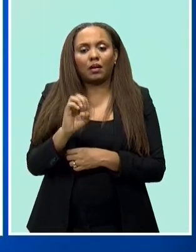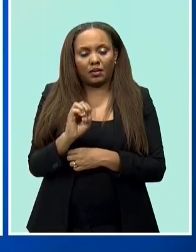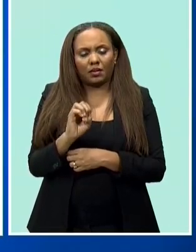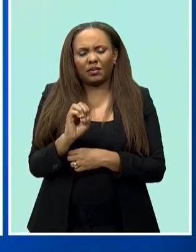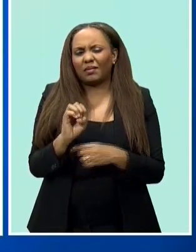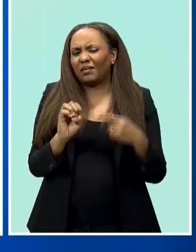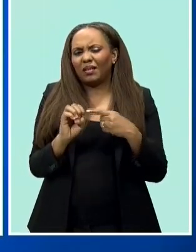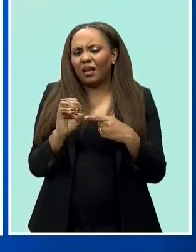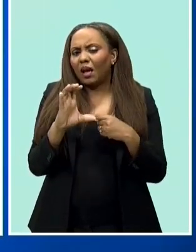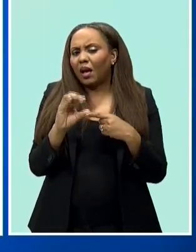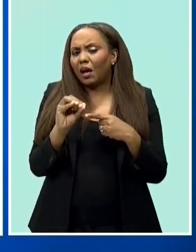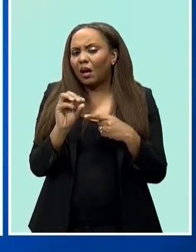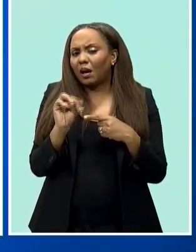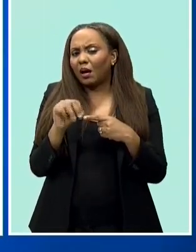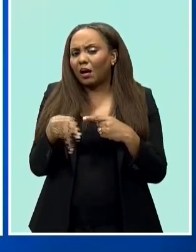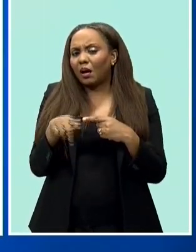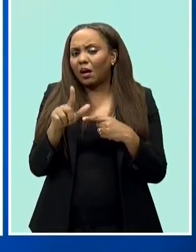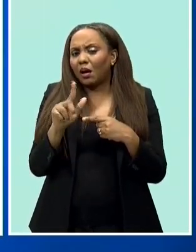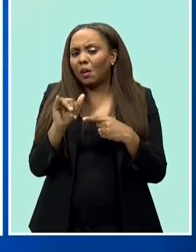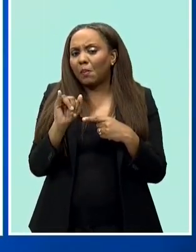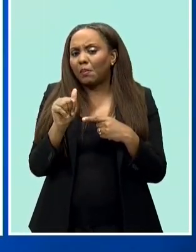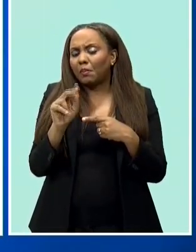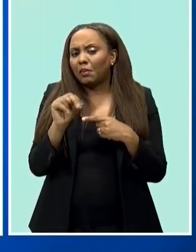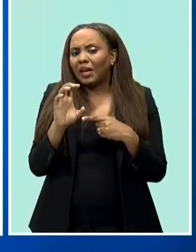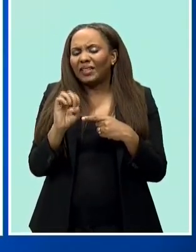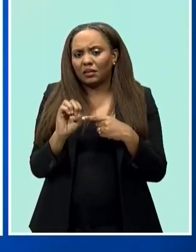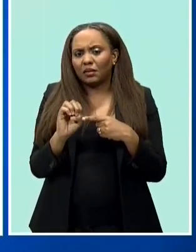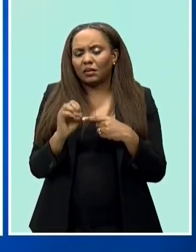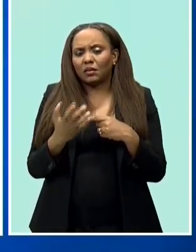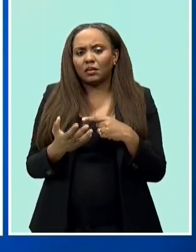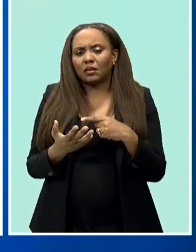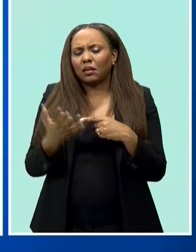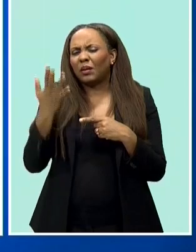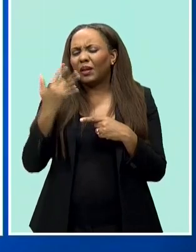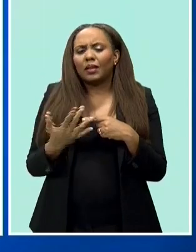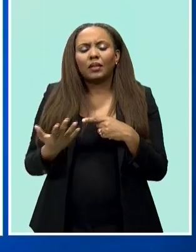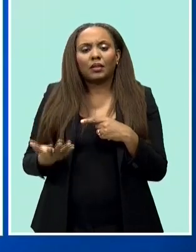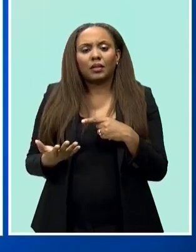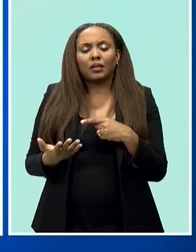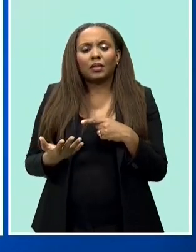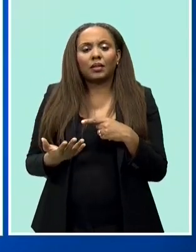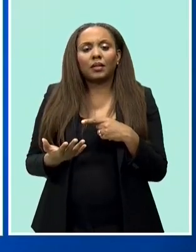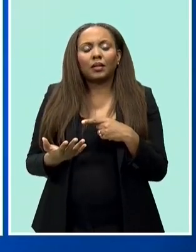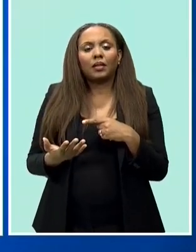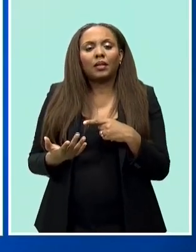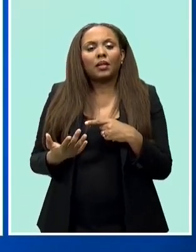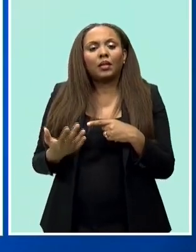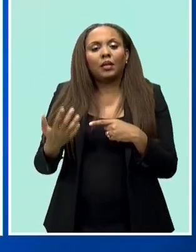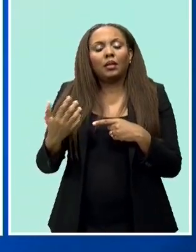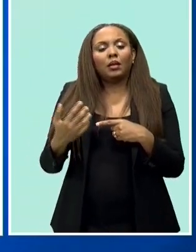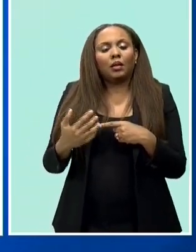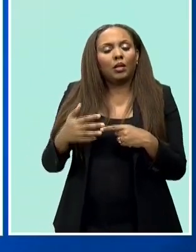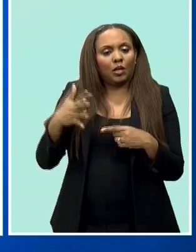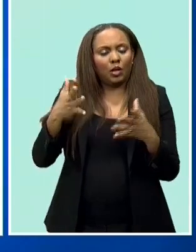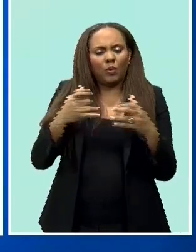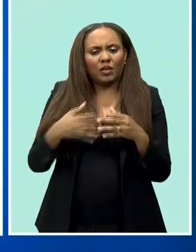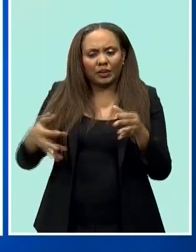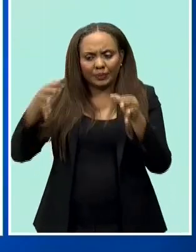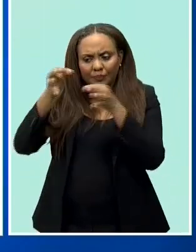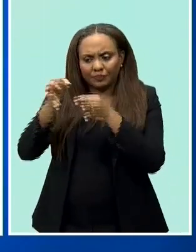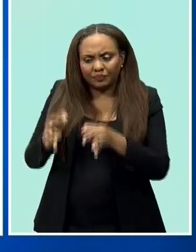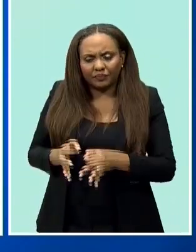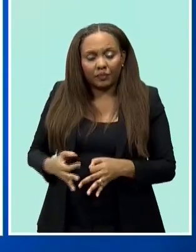growing industry in the whole world in terms of compliance, because as you ask one question, it compels you to ask many more questions. In